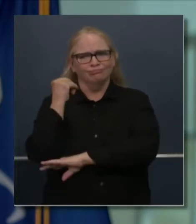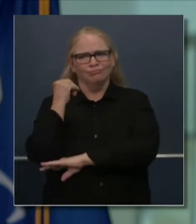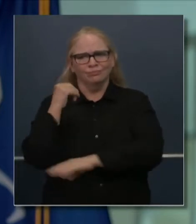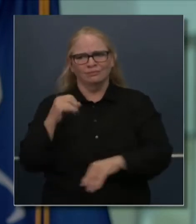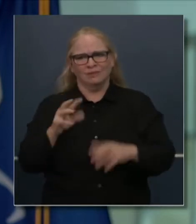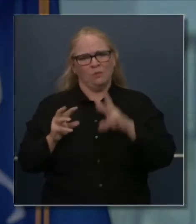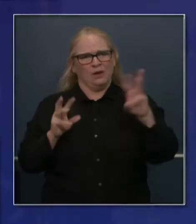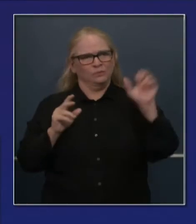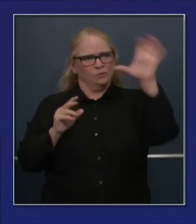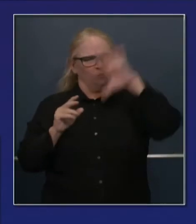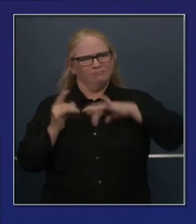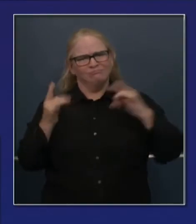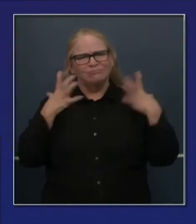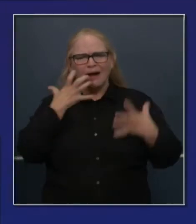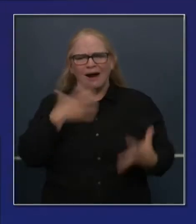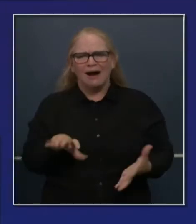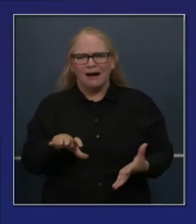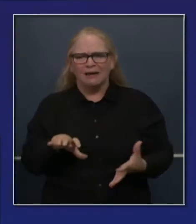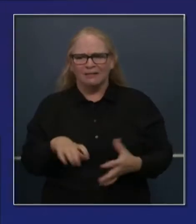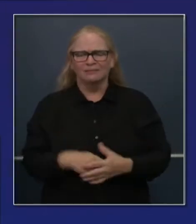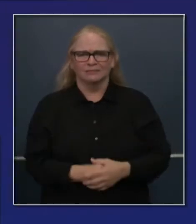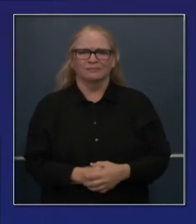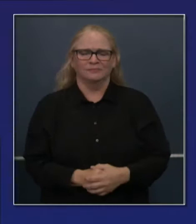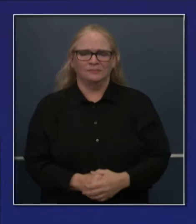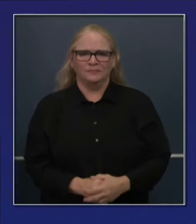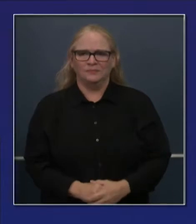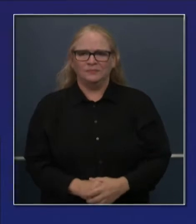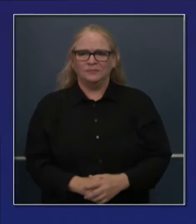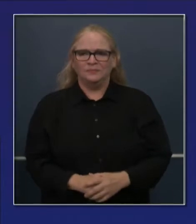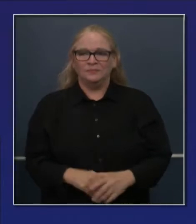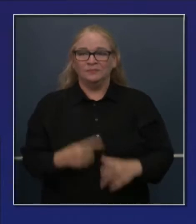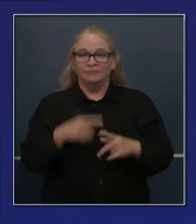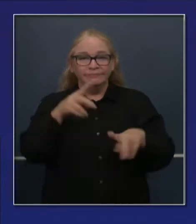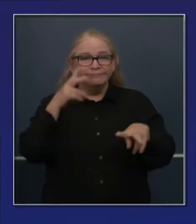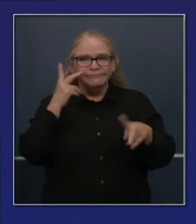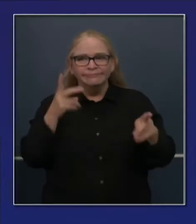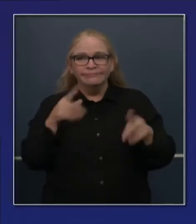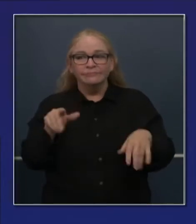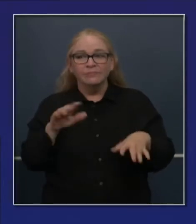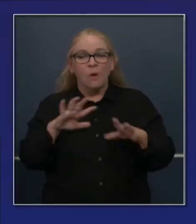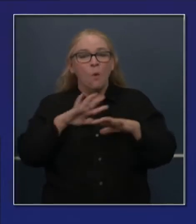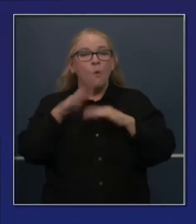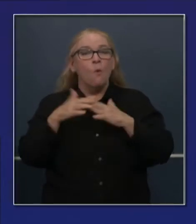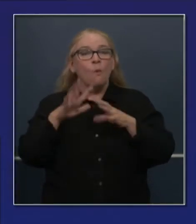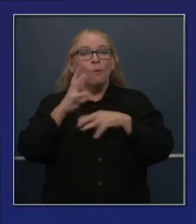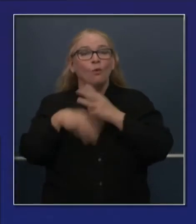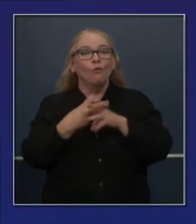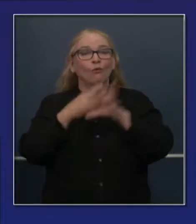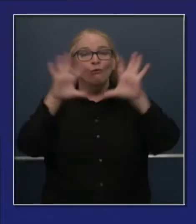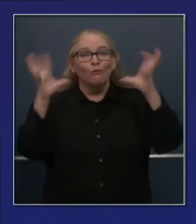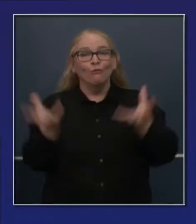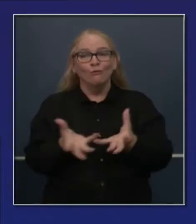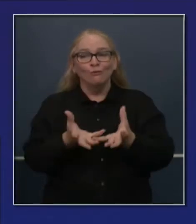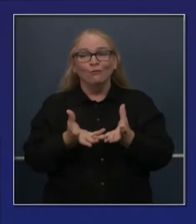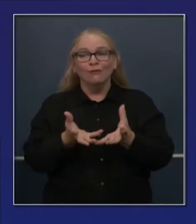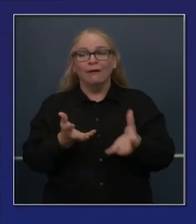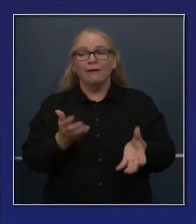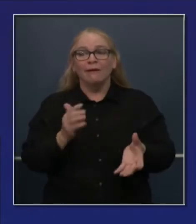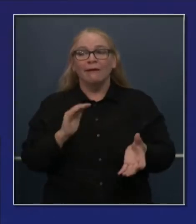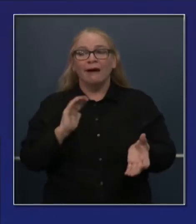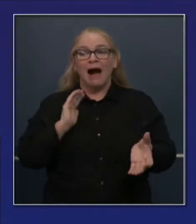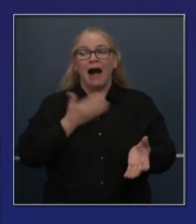States, including the headlines that are being garnered around the world with our own Death Valley that may